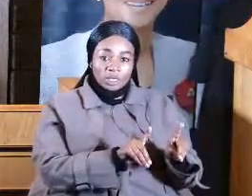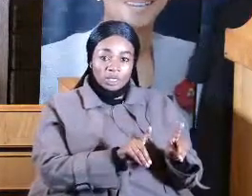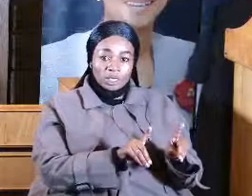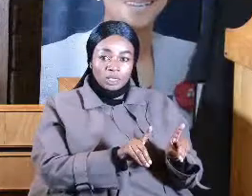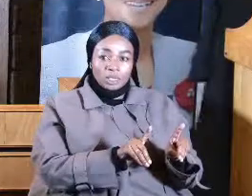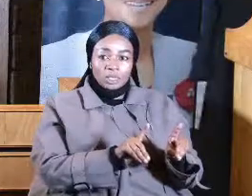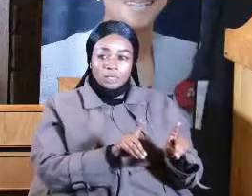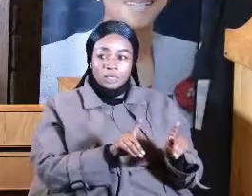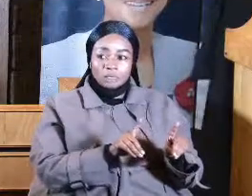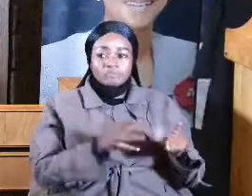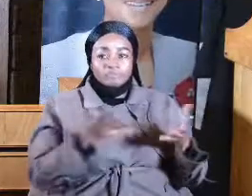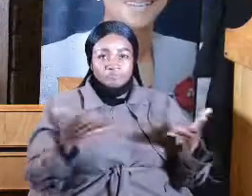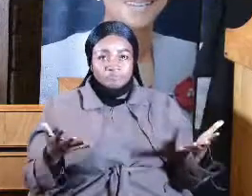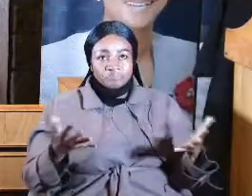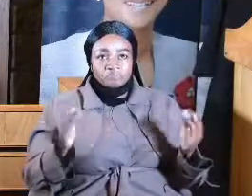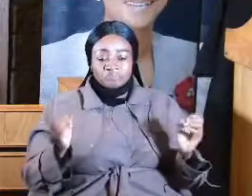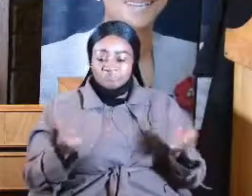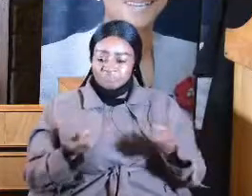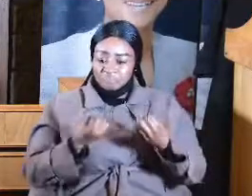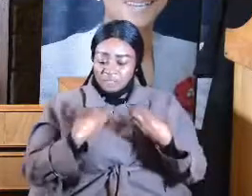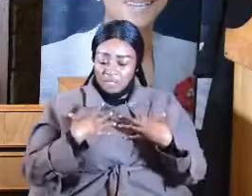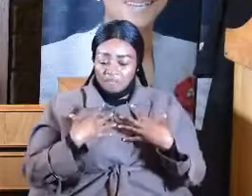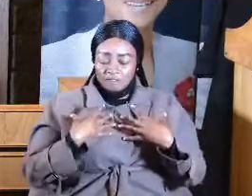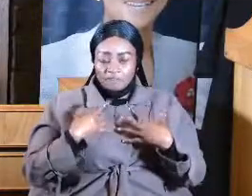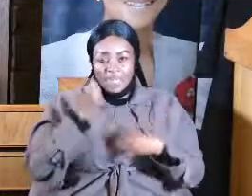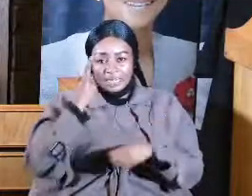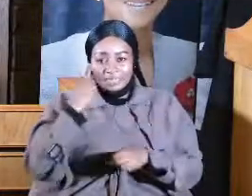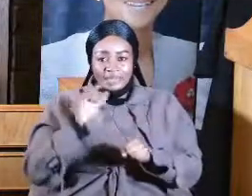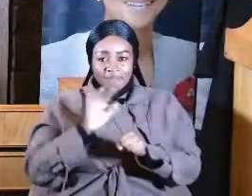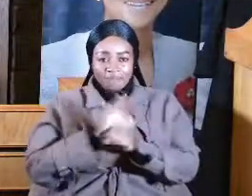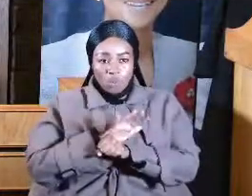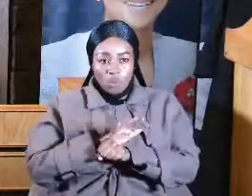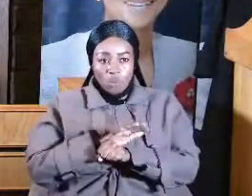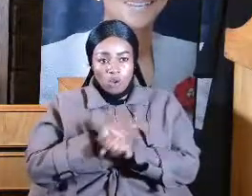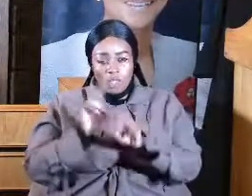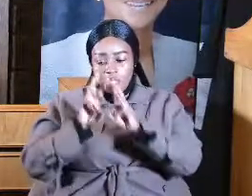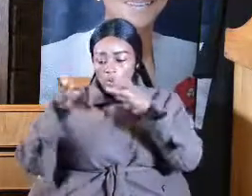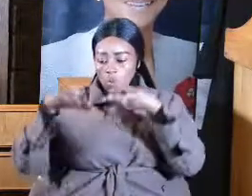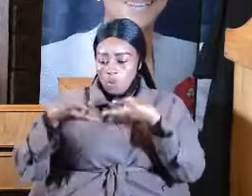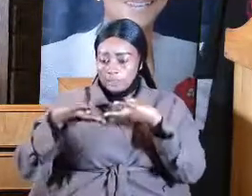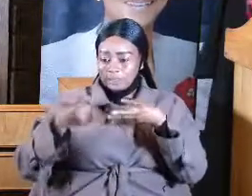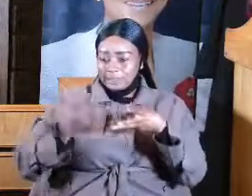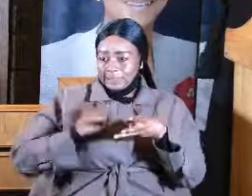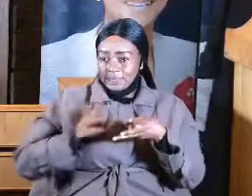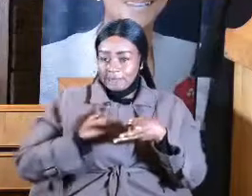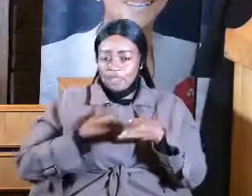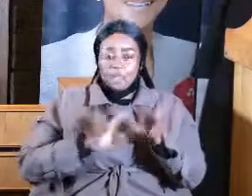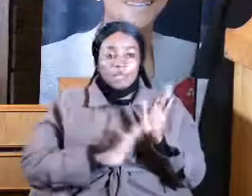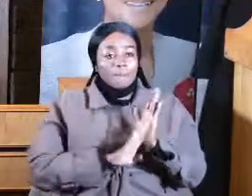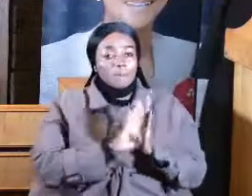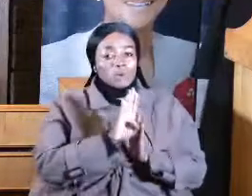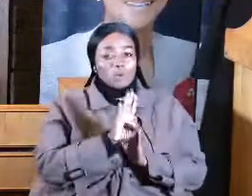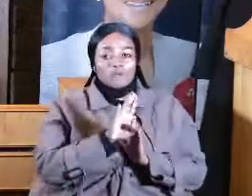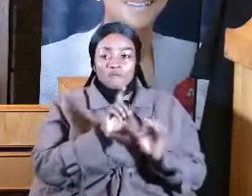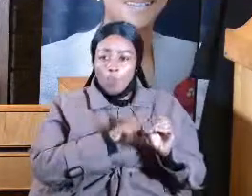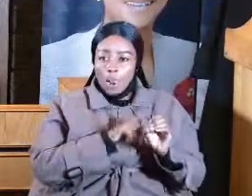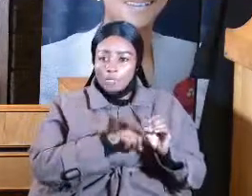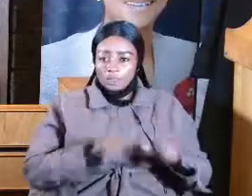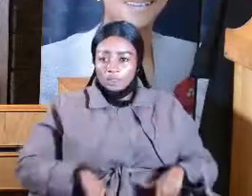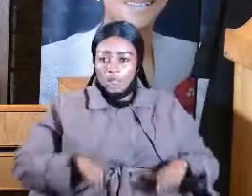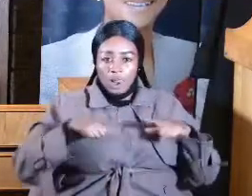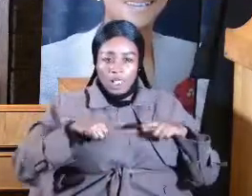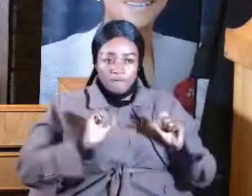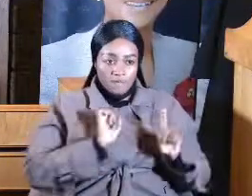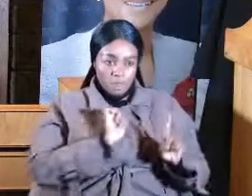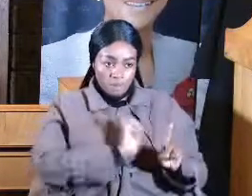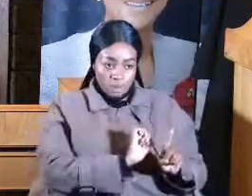enriches people's understanding of themselves and the world. It improves the quality of their lives